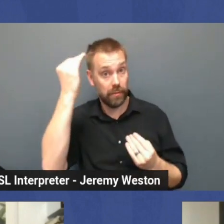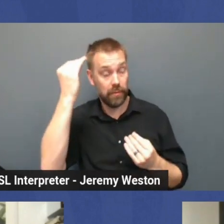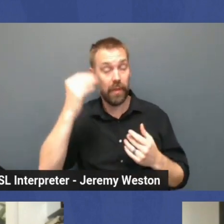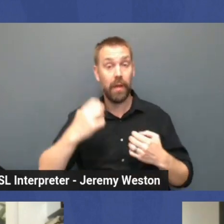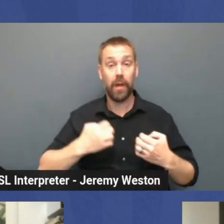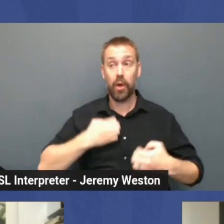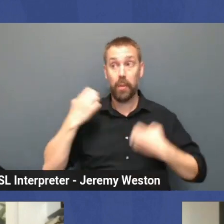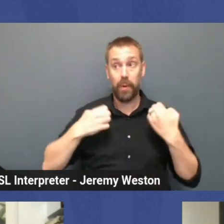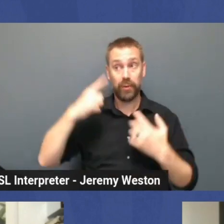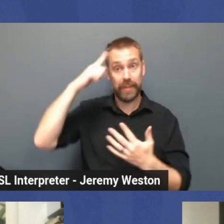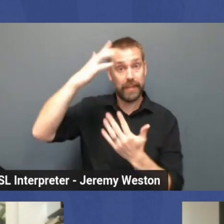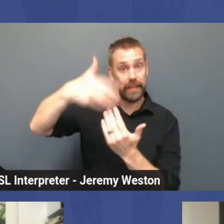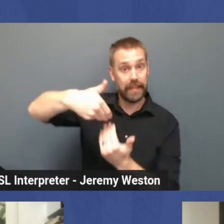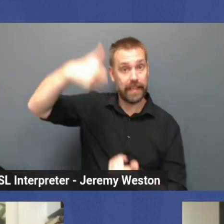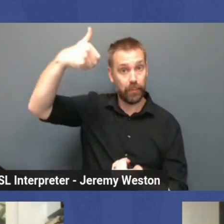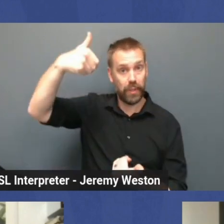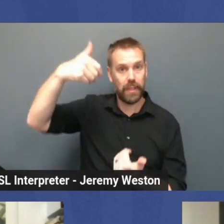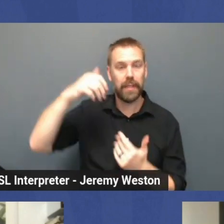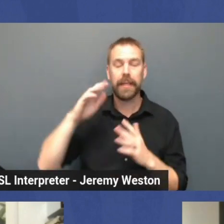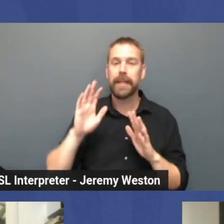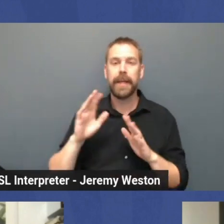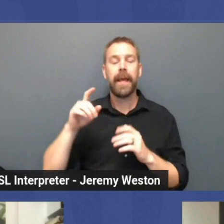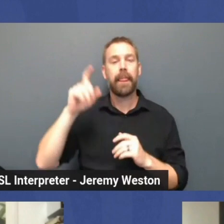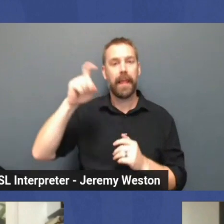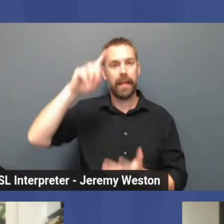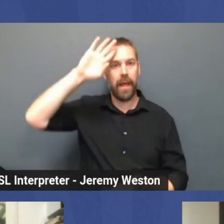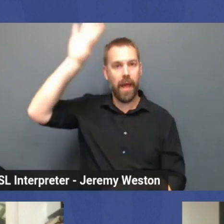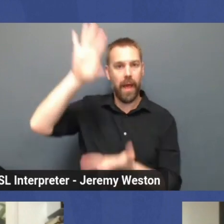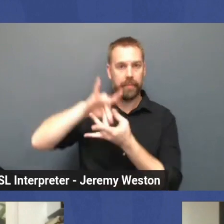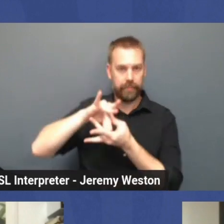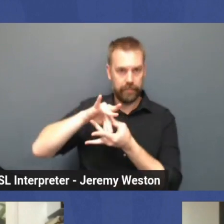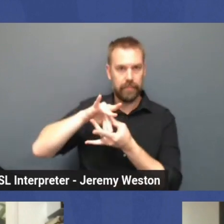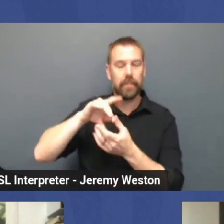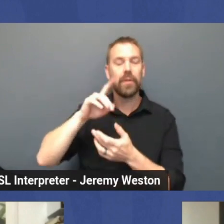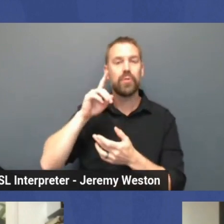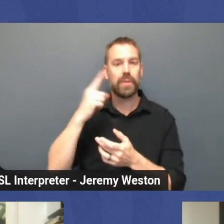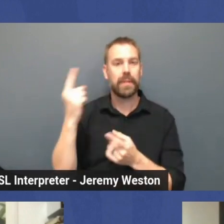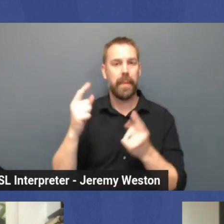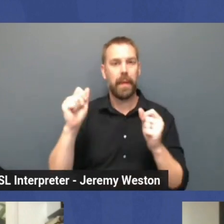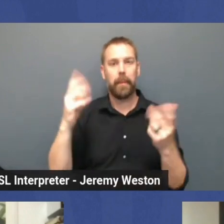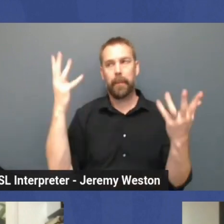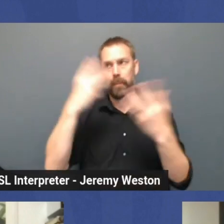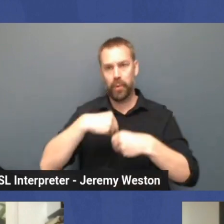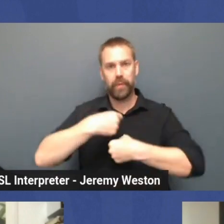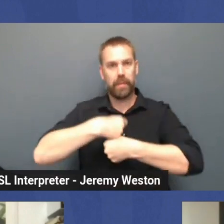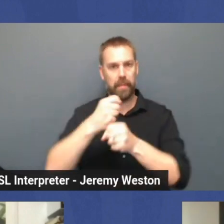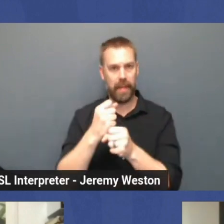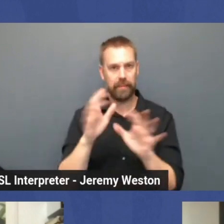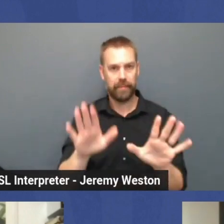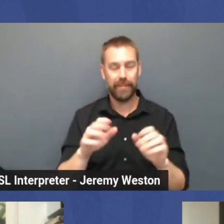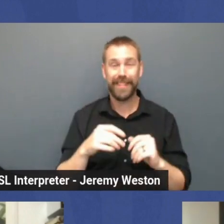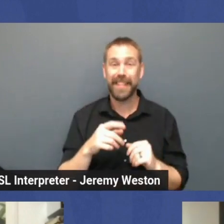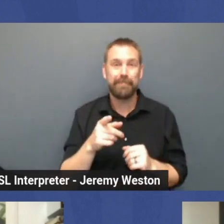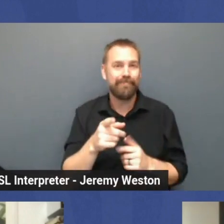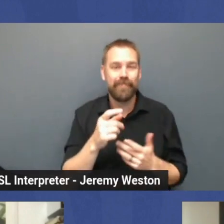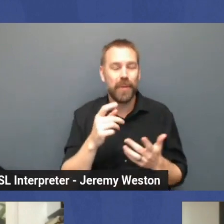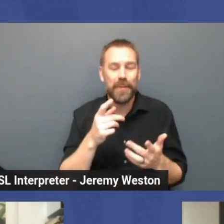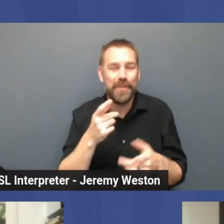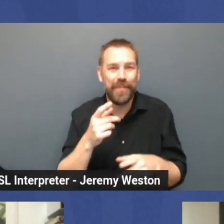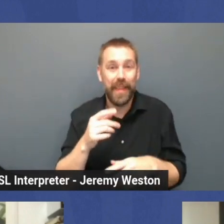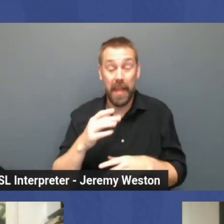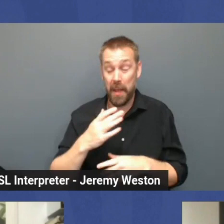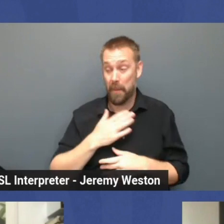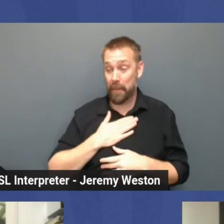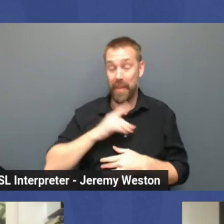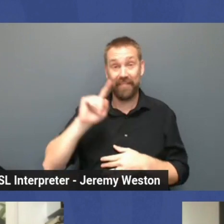separate worlds, but two that need to be bridged to accomplish something beautiful. You cannot understand what it is like to take away my First